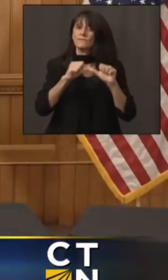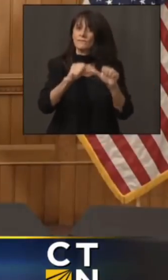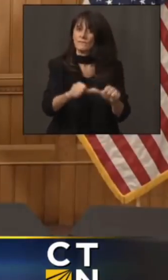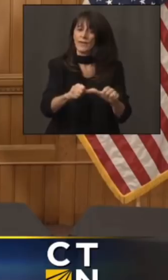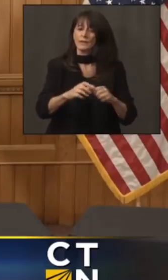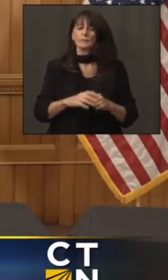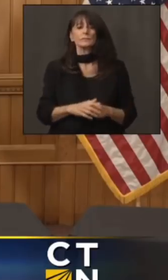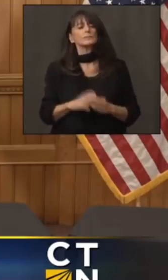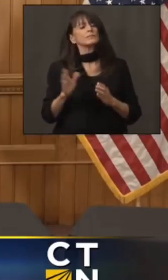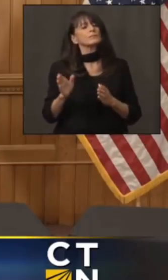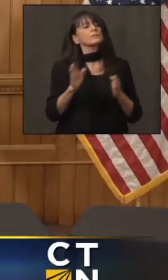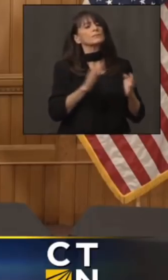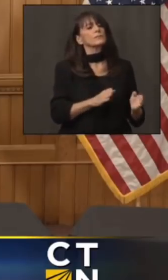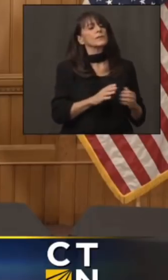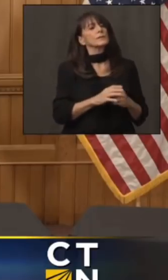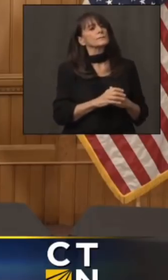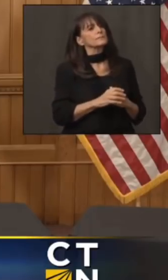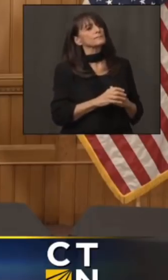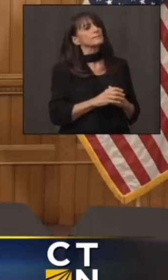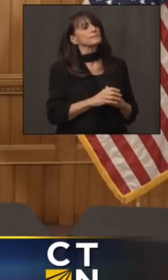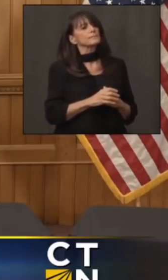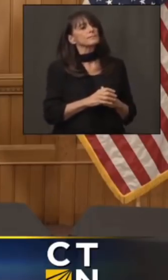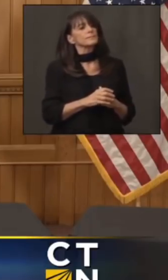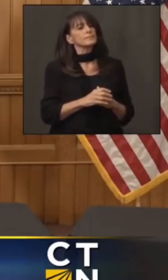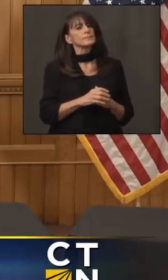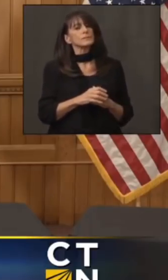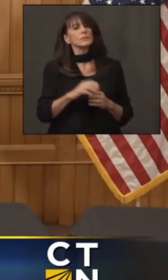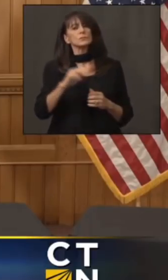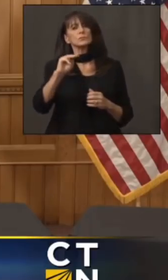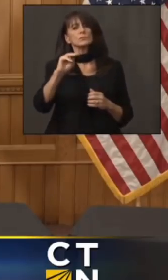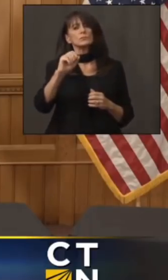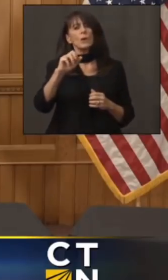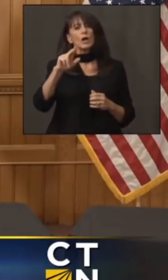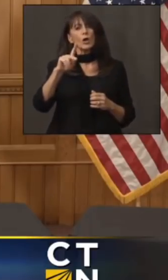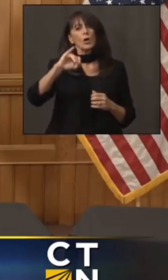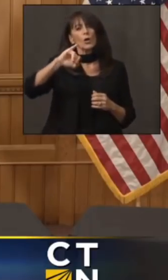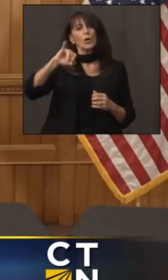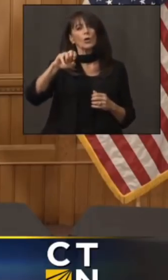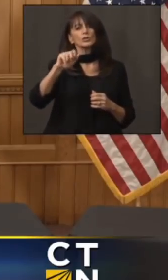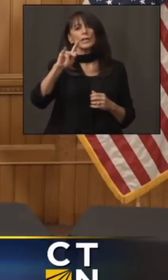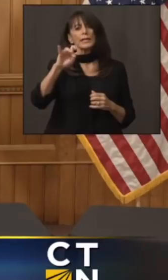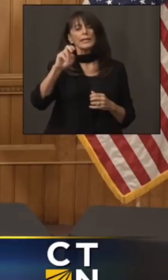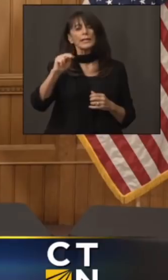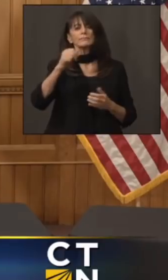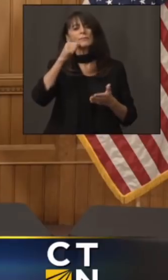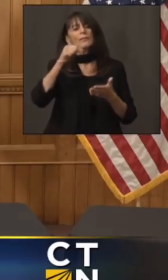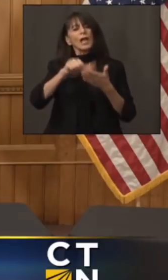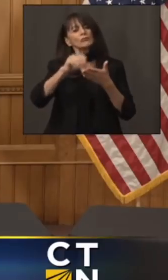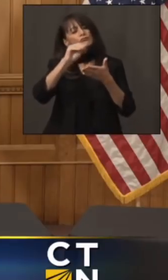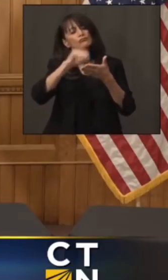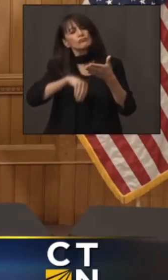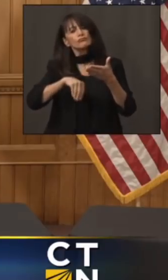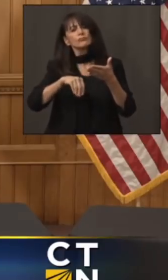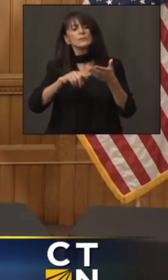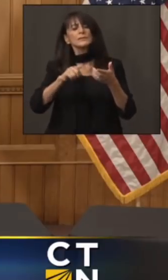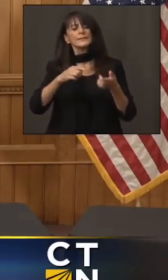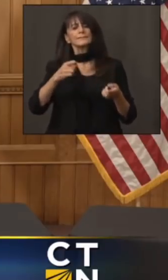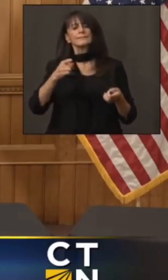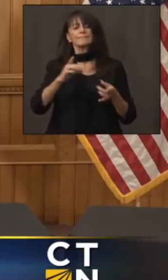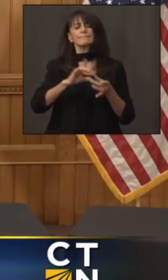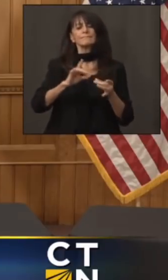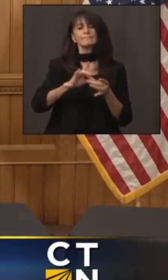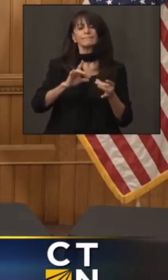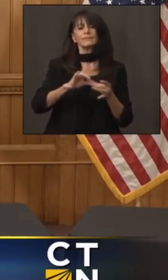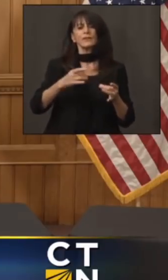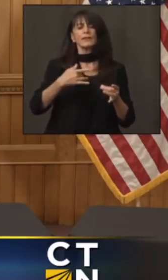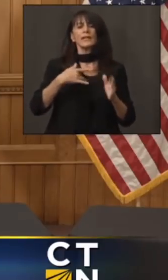And on another subject, Governor, Marco Jakian, I sent a letter today. He thinks that the